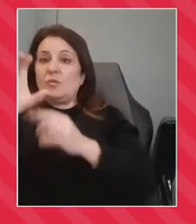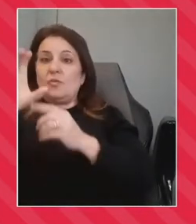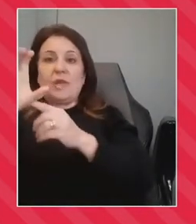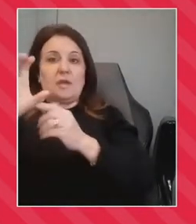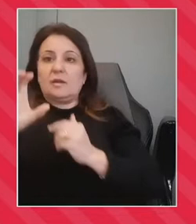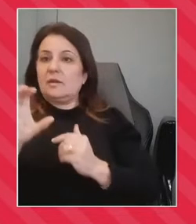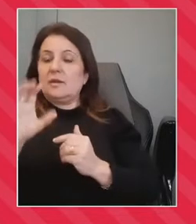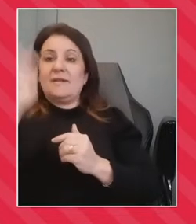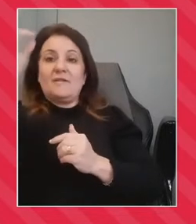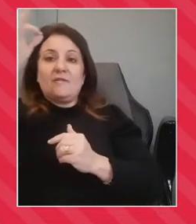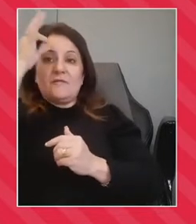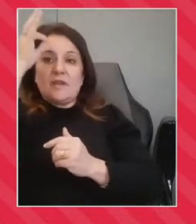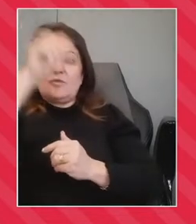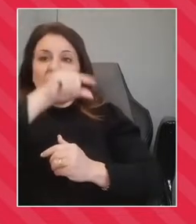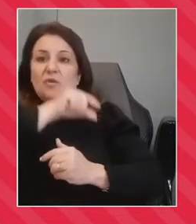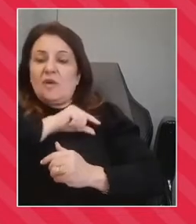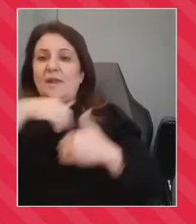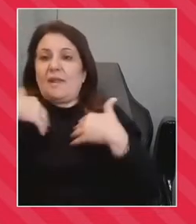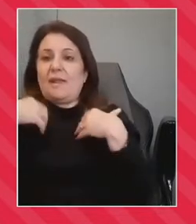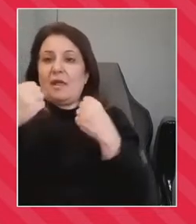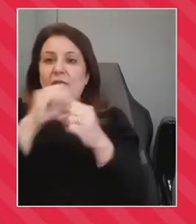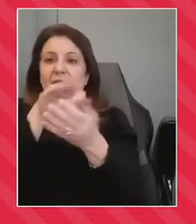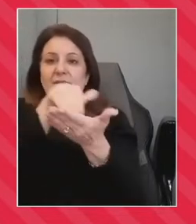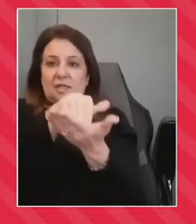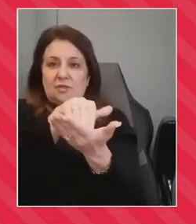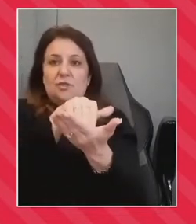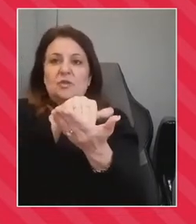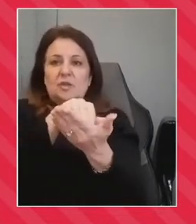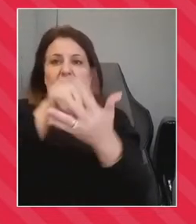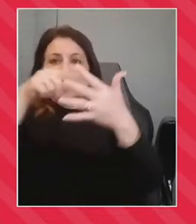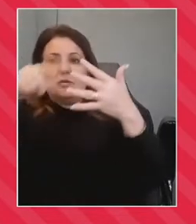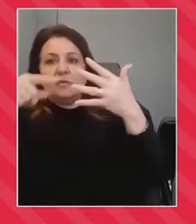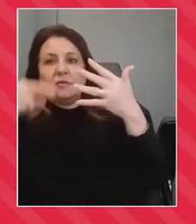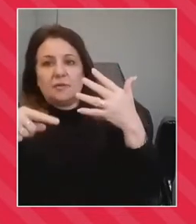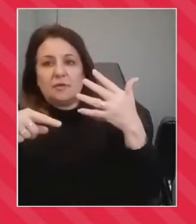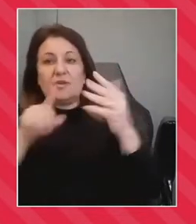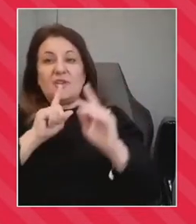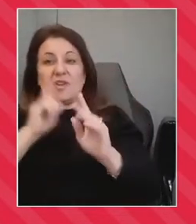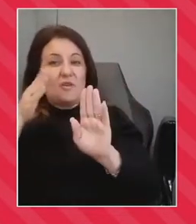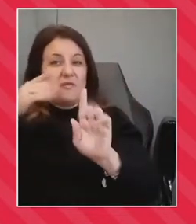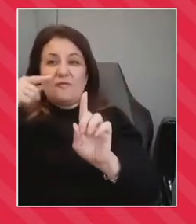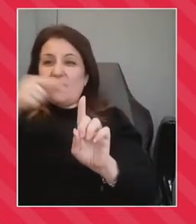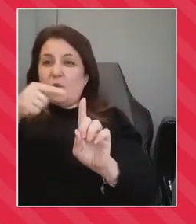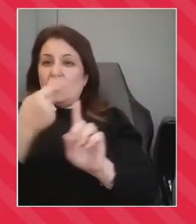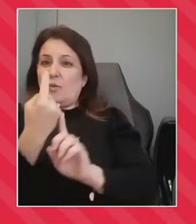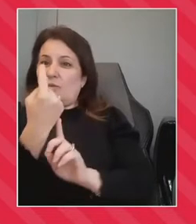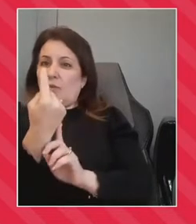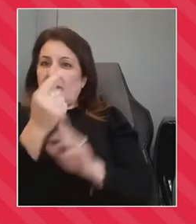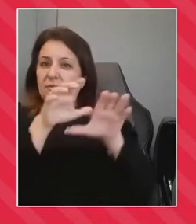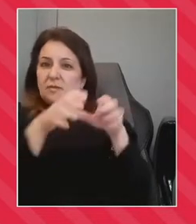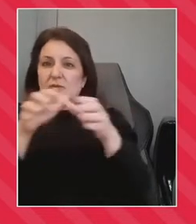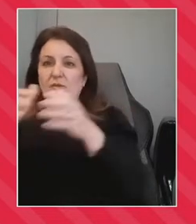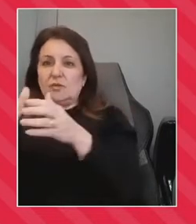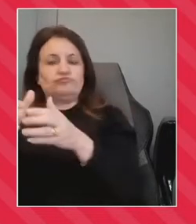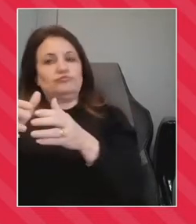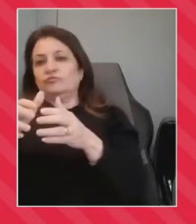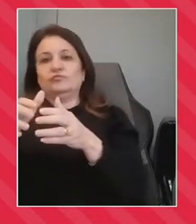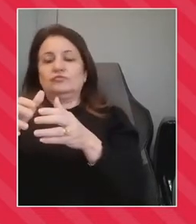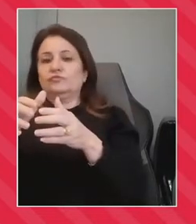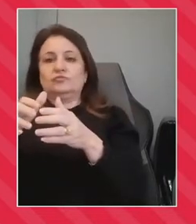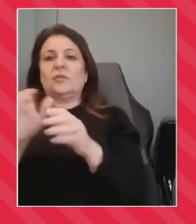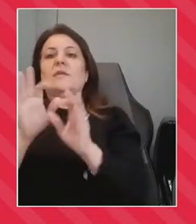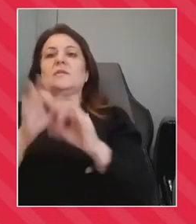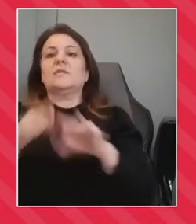federally qualified health centers. So really, I don't focus on any one sector. I think it's important that we're all